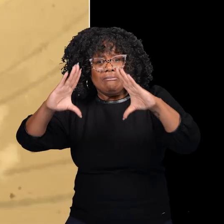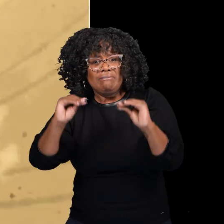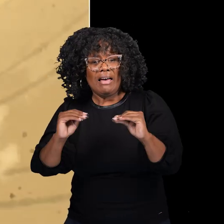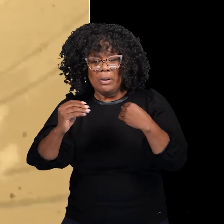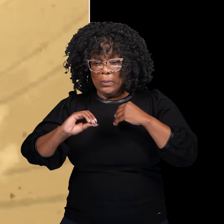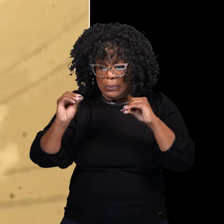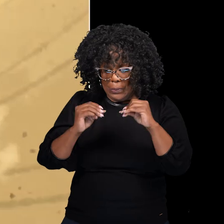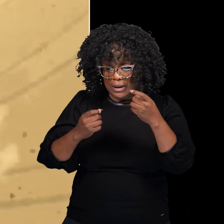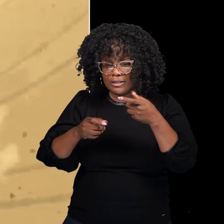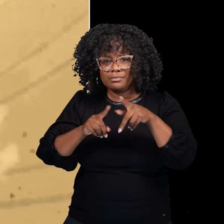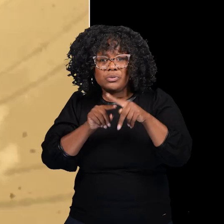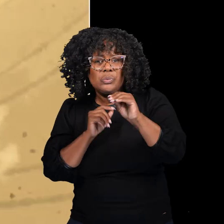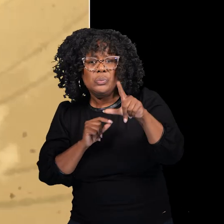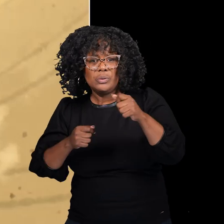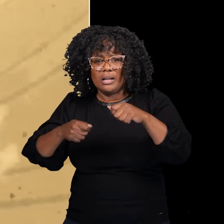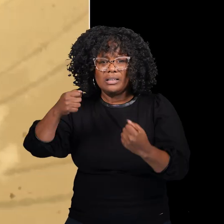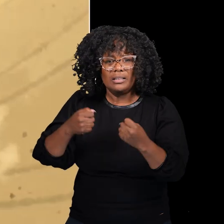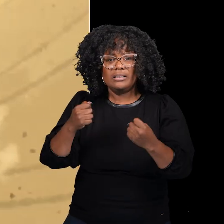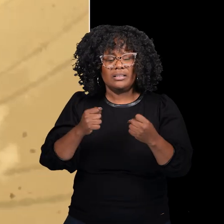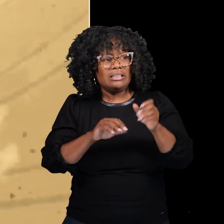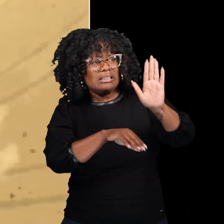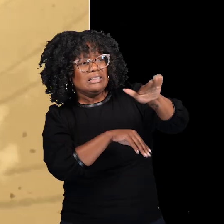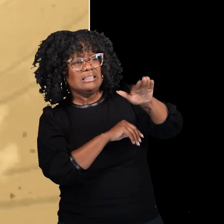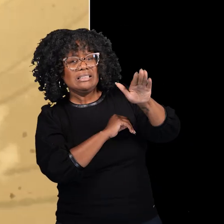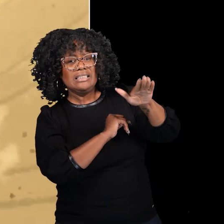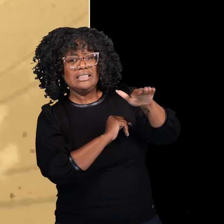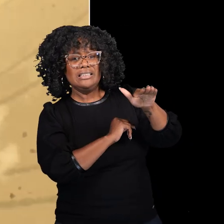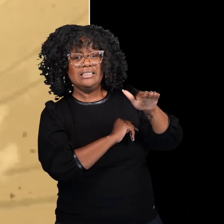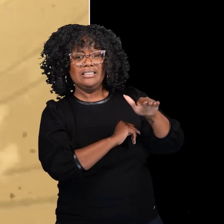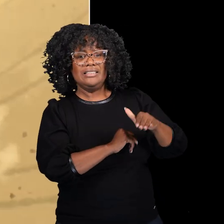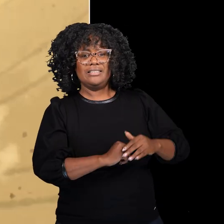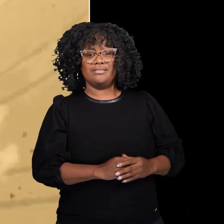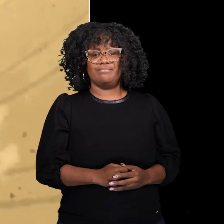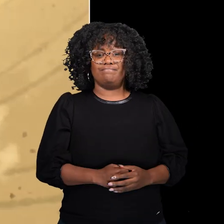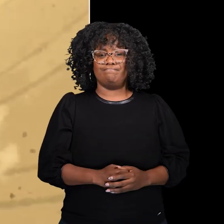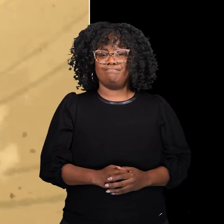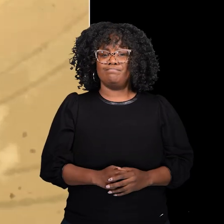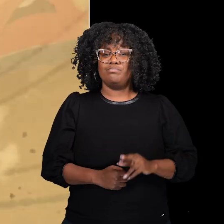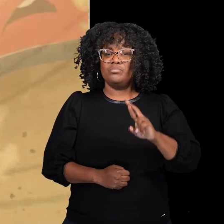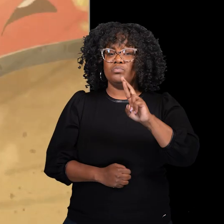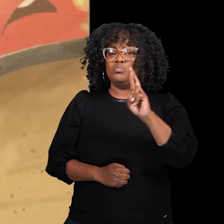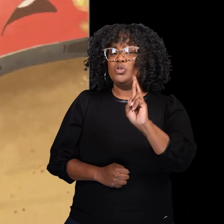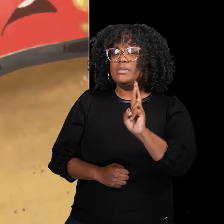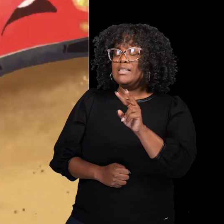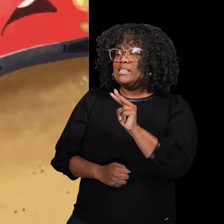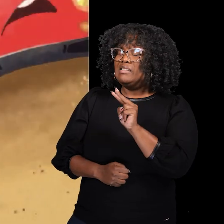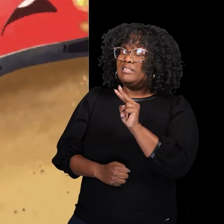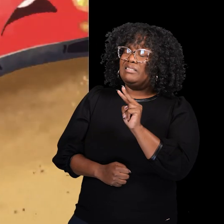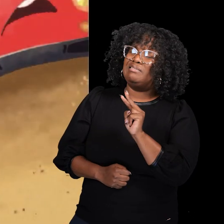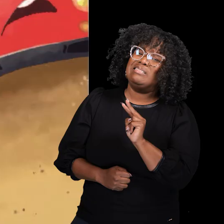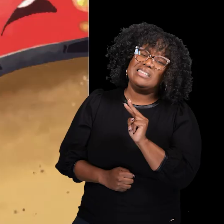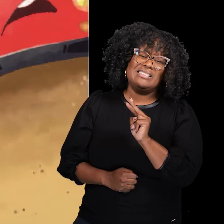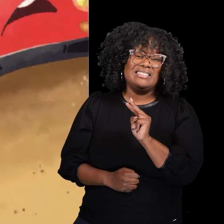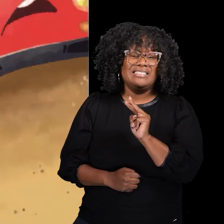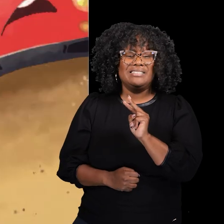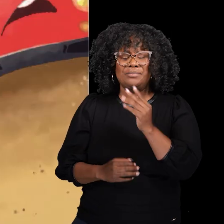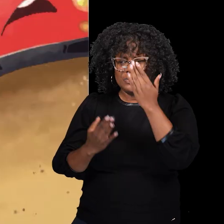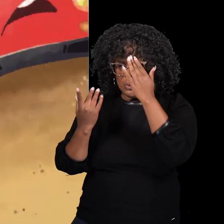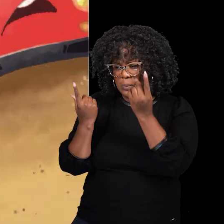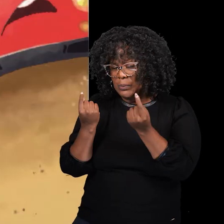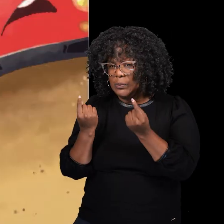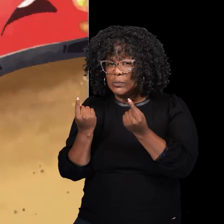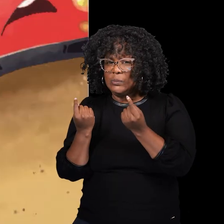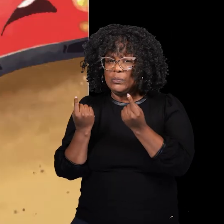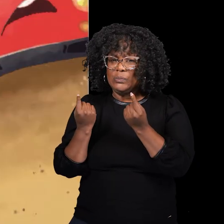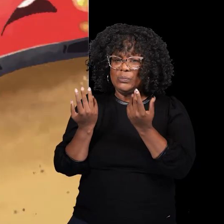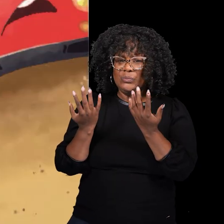My tire's flat and I don't have the proper wrench, calls Tess. Ruby scrunches her face. She doesn't